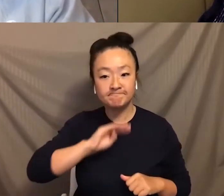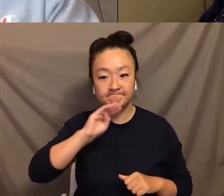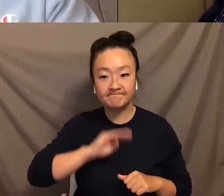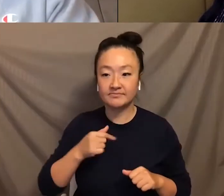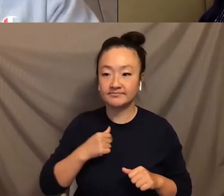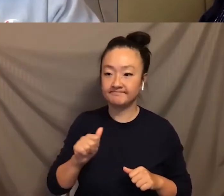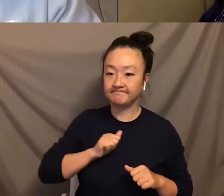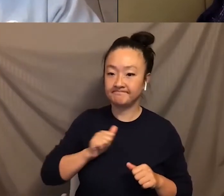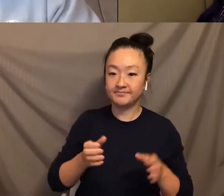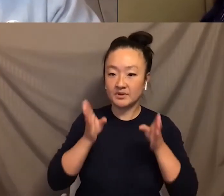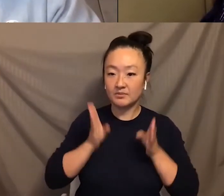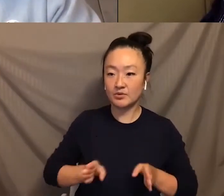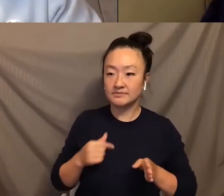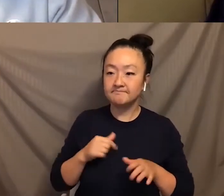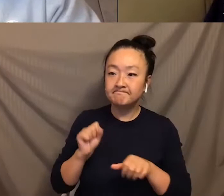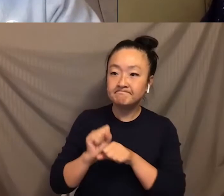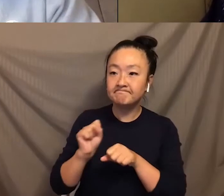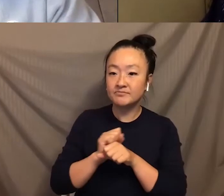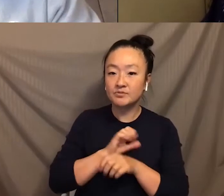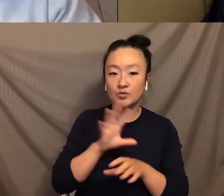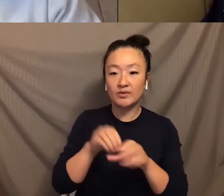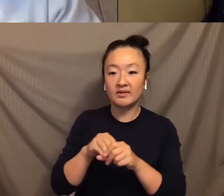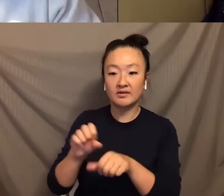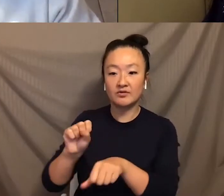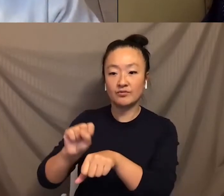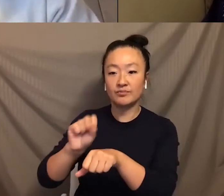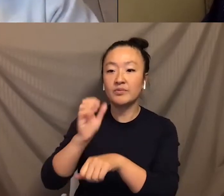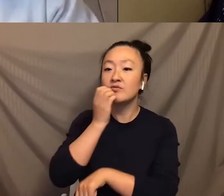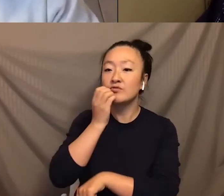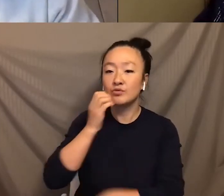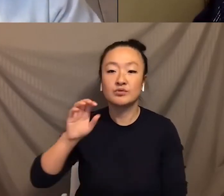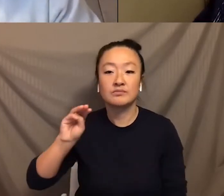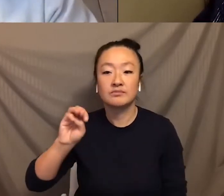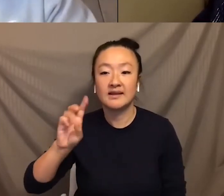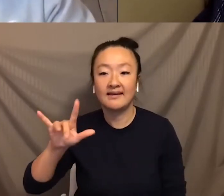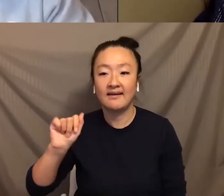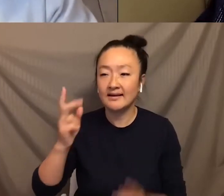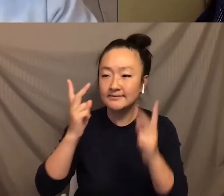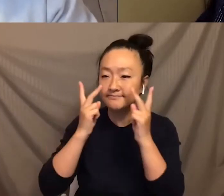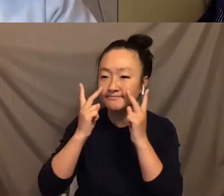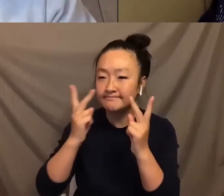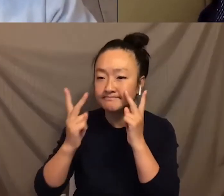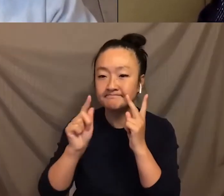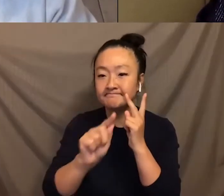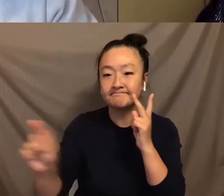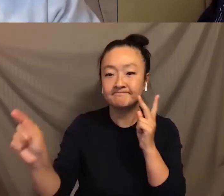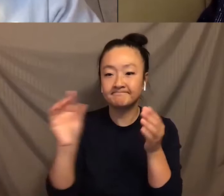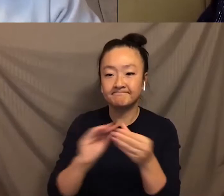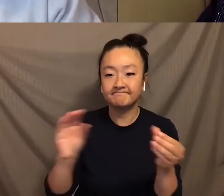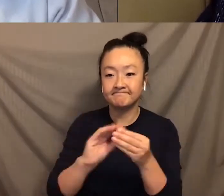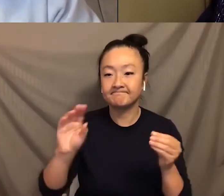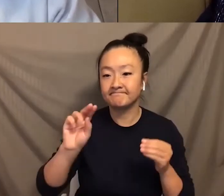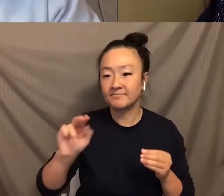someone who was working within food media, just seeing so many narratives that were fixated on the individual